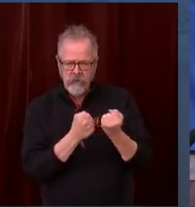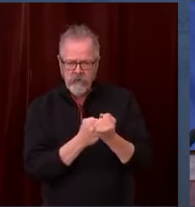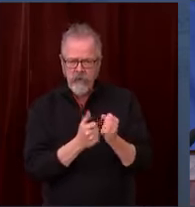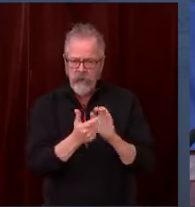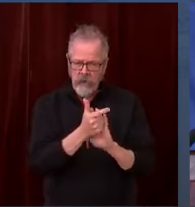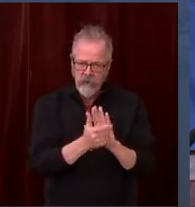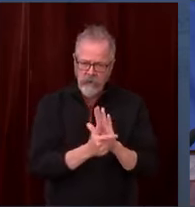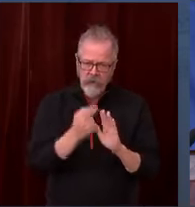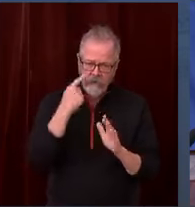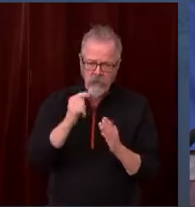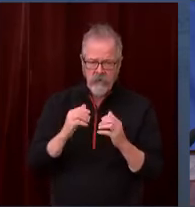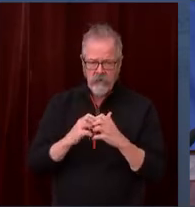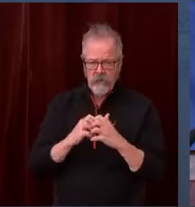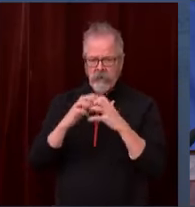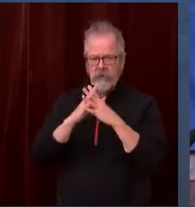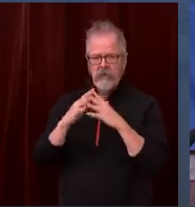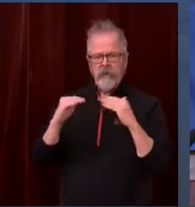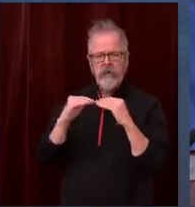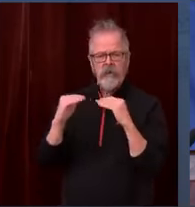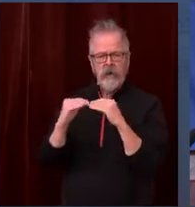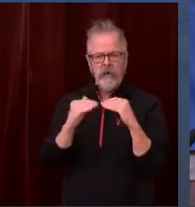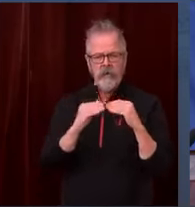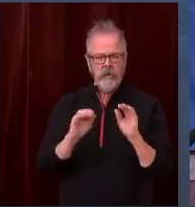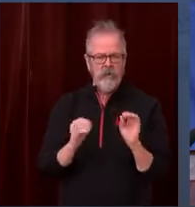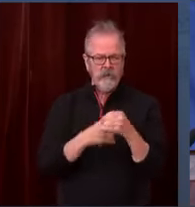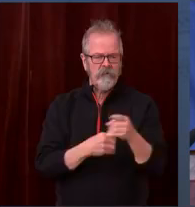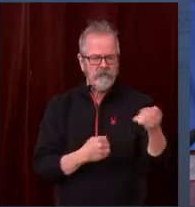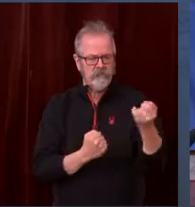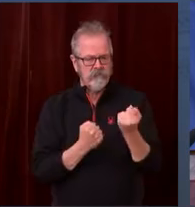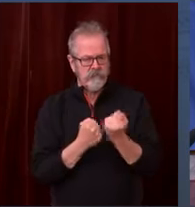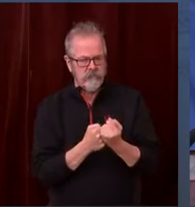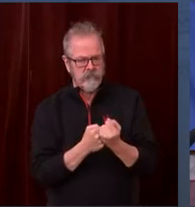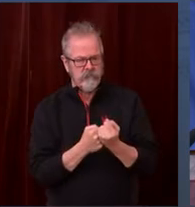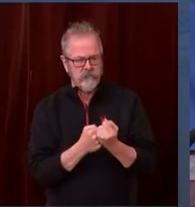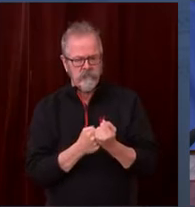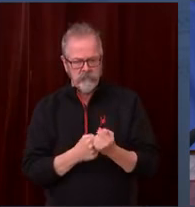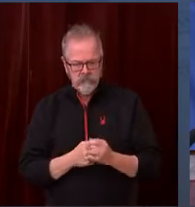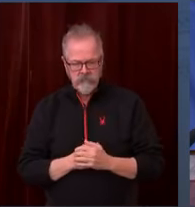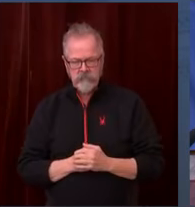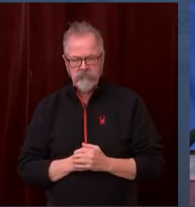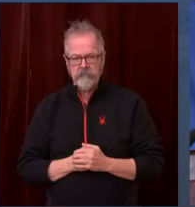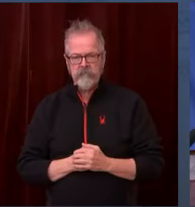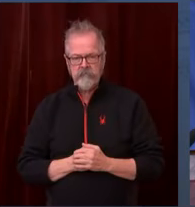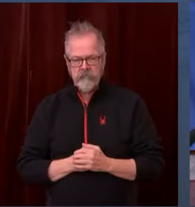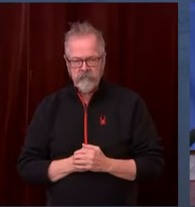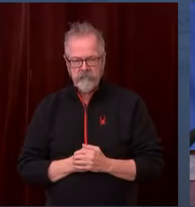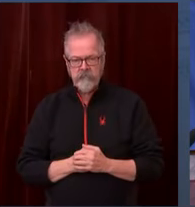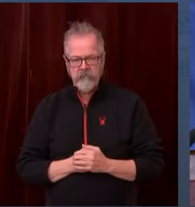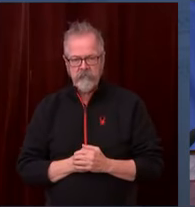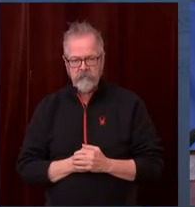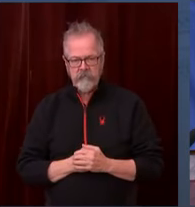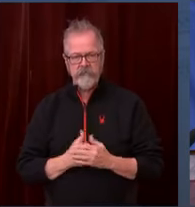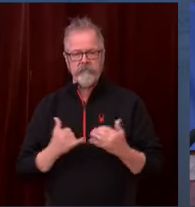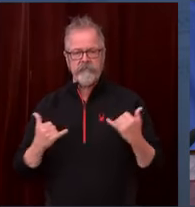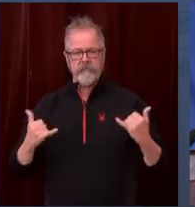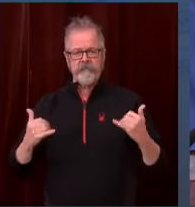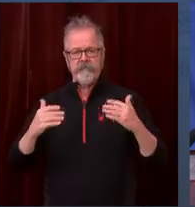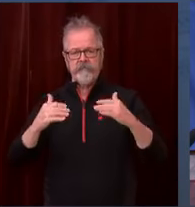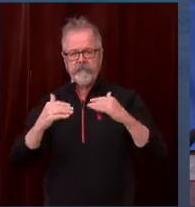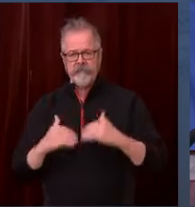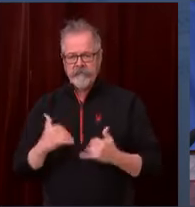This year highlighted the shortcomings of our criminal justice system in a number of ways, and we know the legacy of